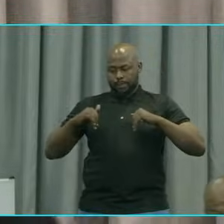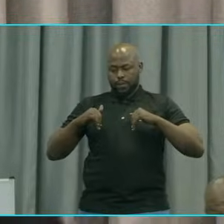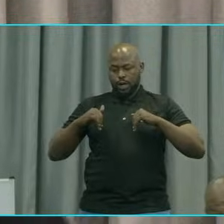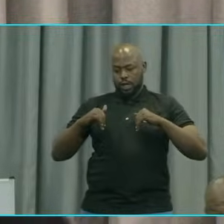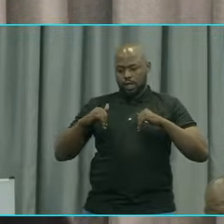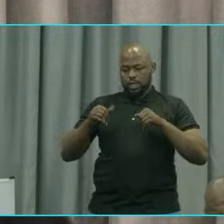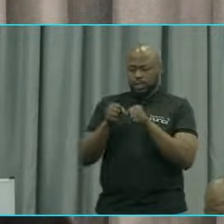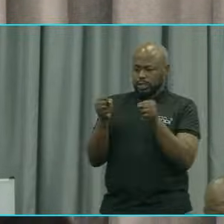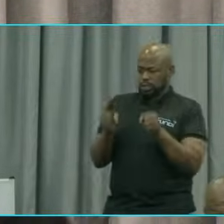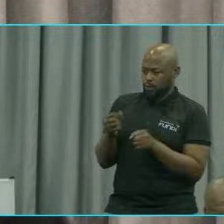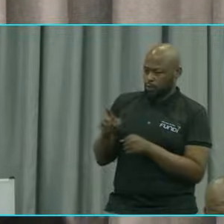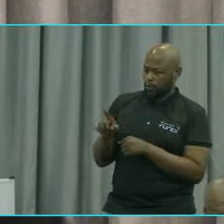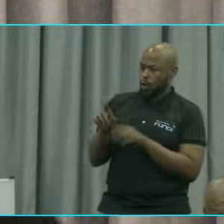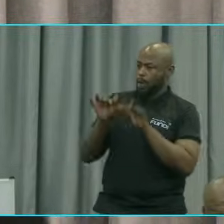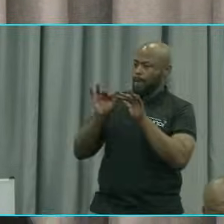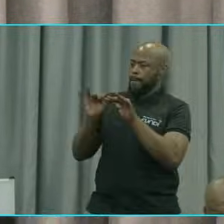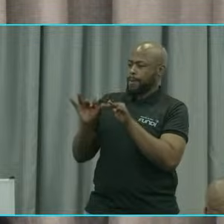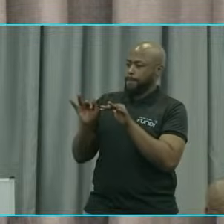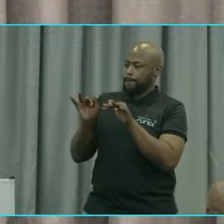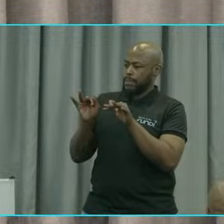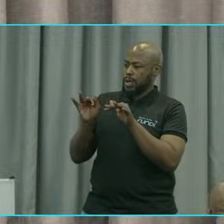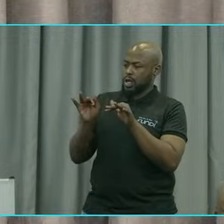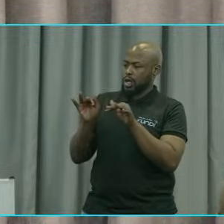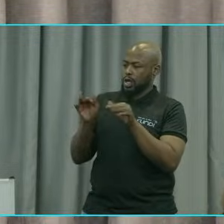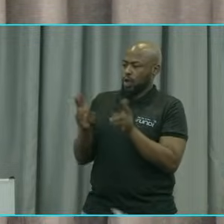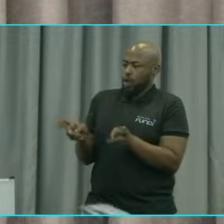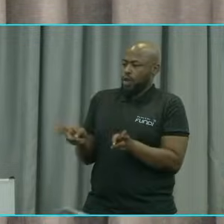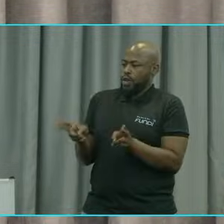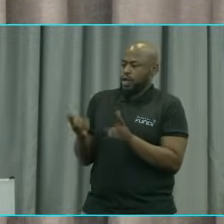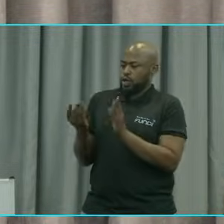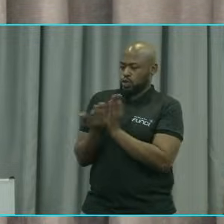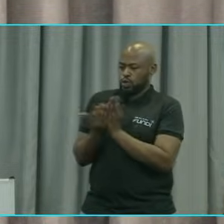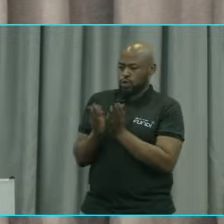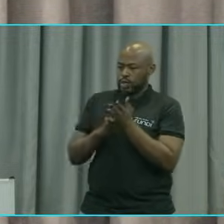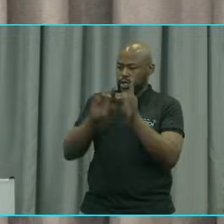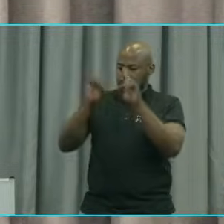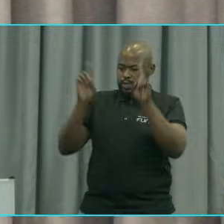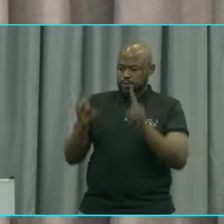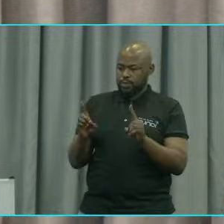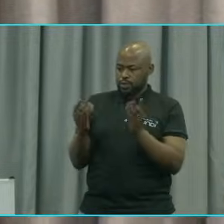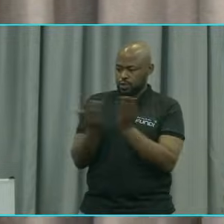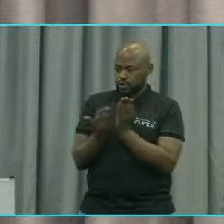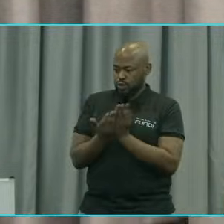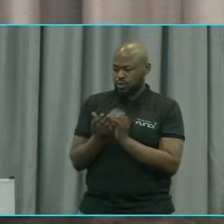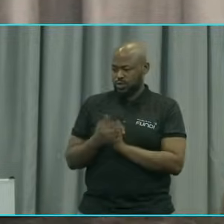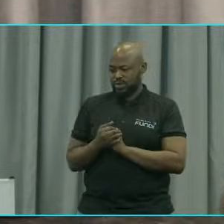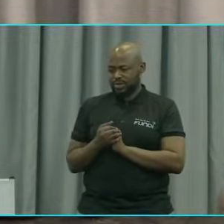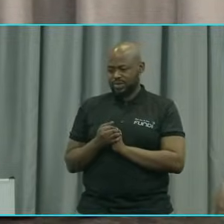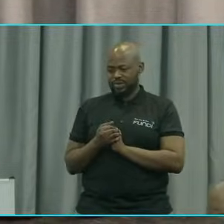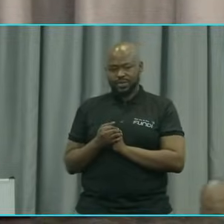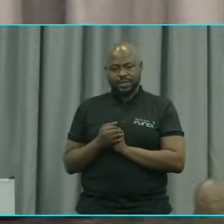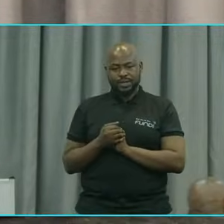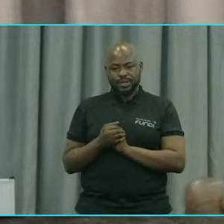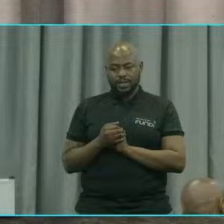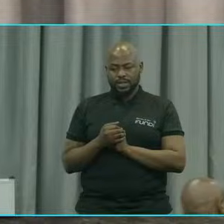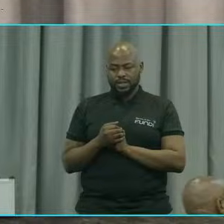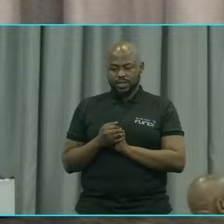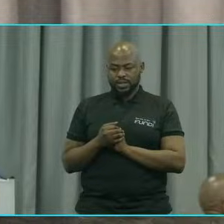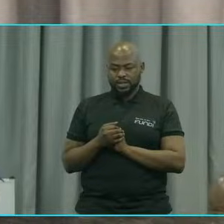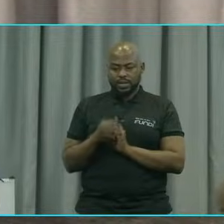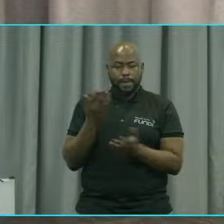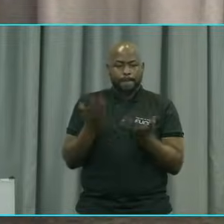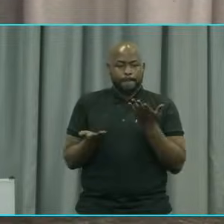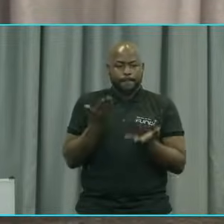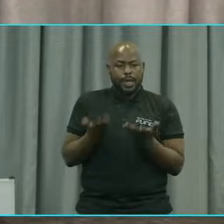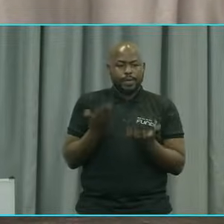for public ordinary schools and their special schools. So should we maybe